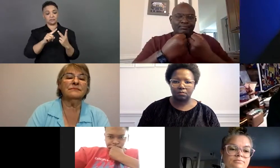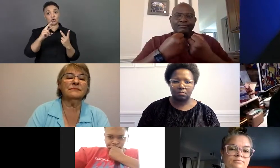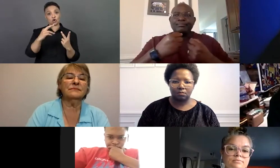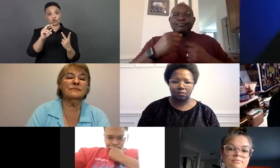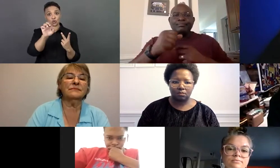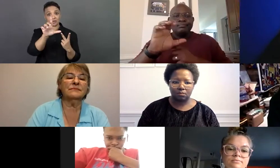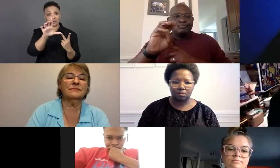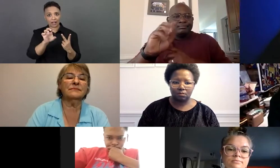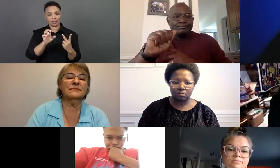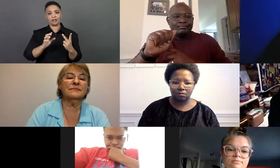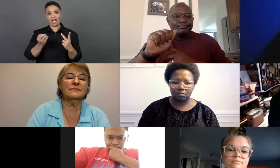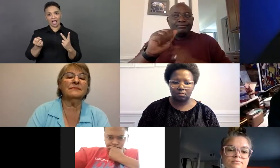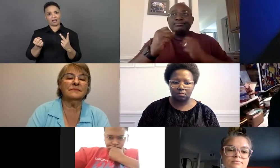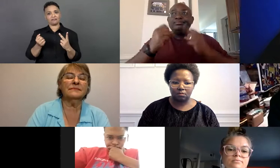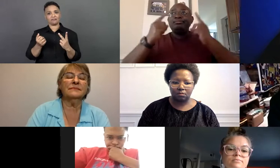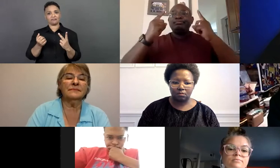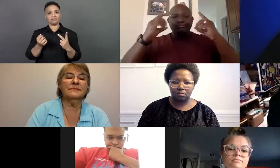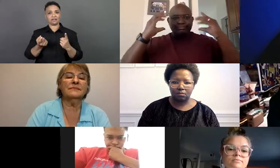sign support or was in an accident.